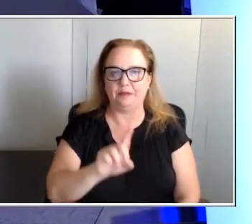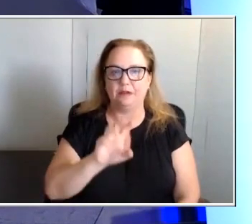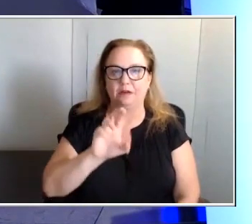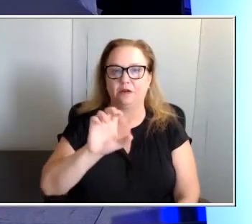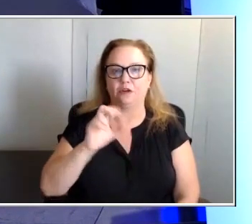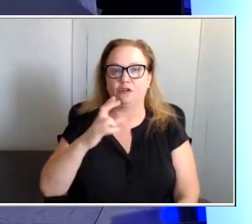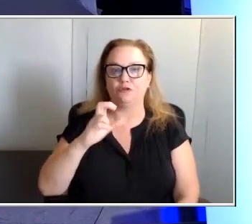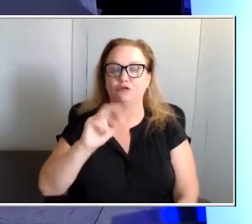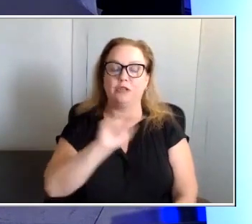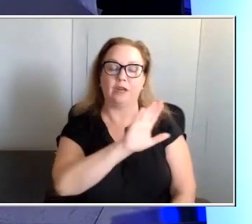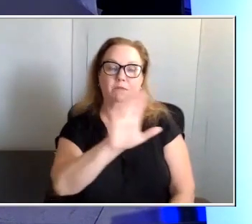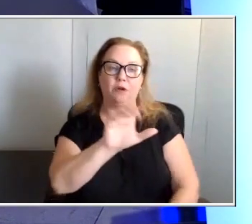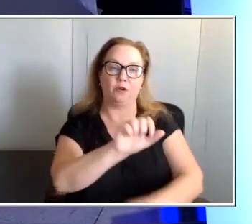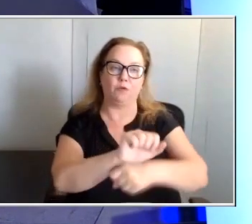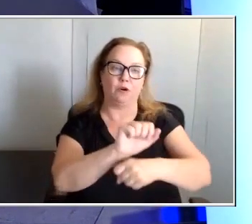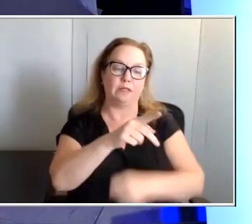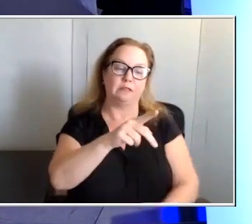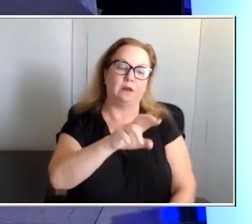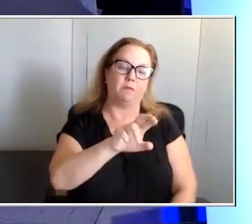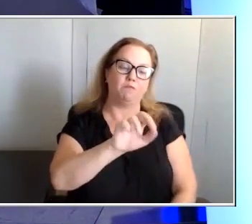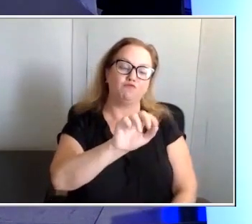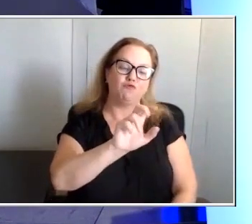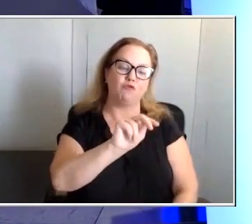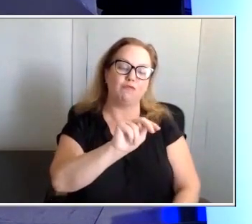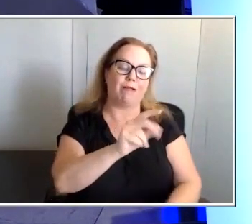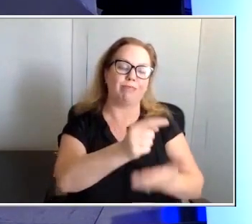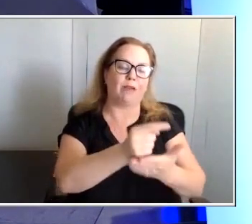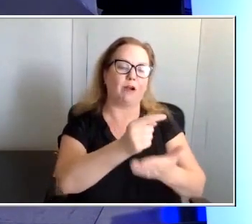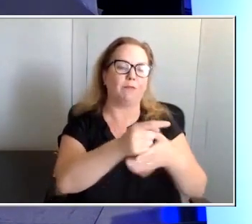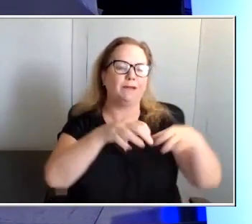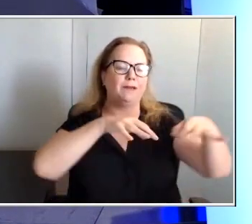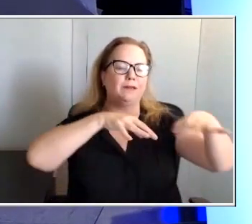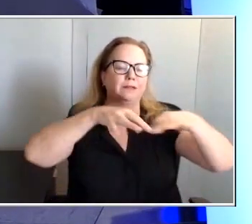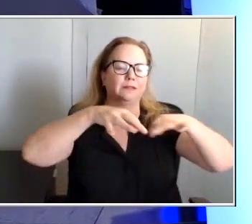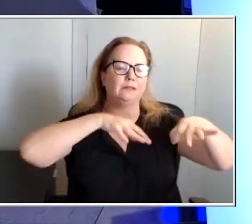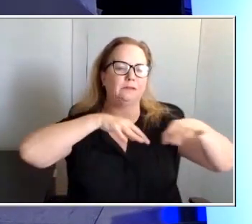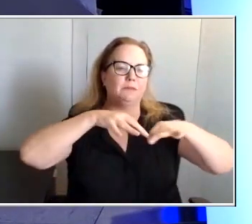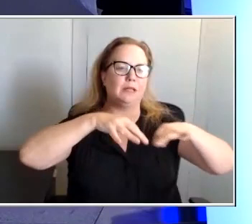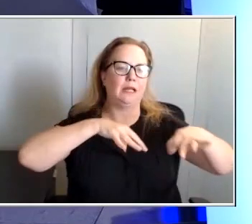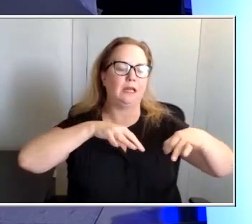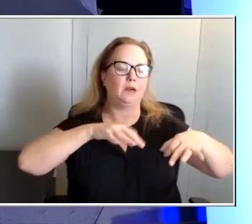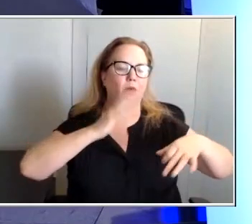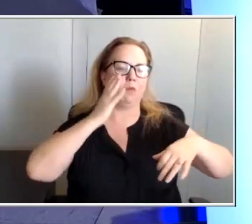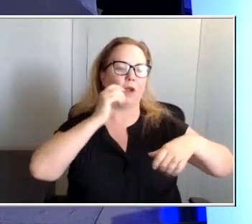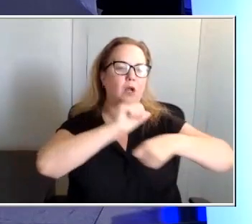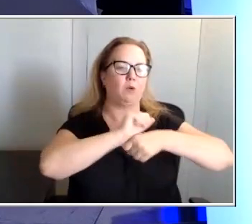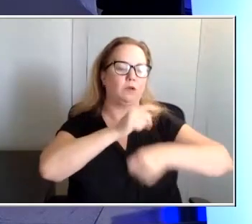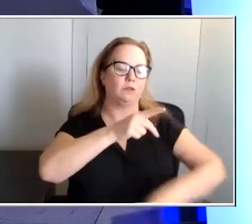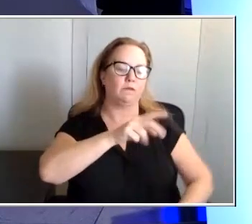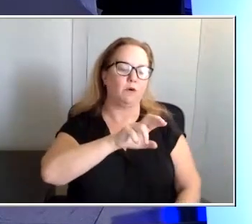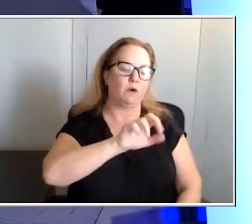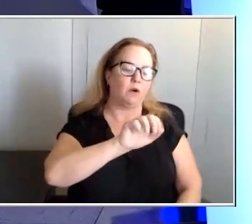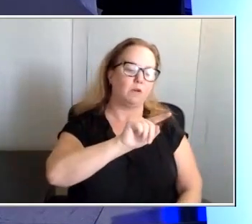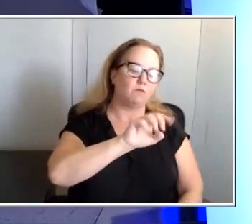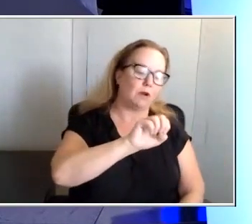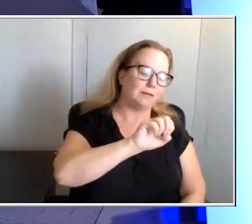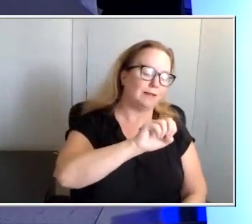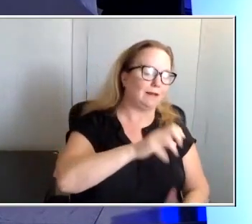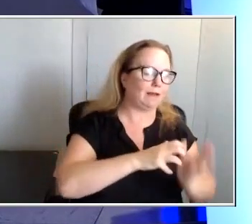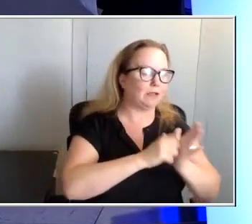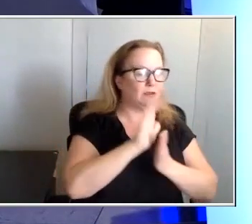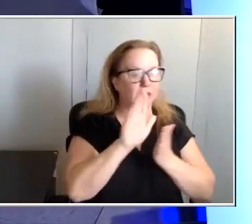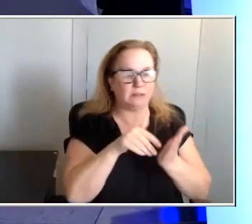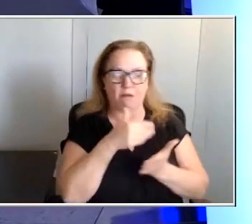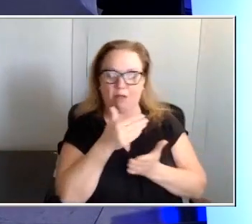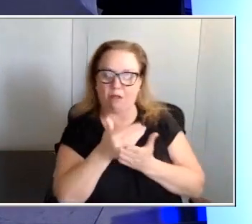work is in proton therapy. Talk to us about why does this work for prostate cancer? Is it for all forms of prostate cancer? And